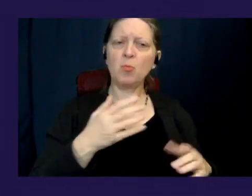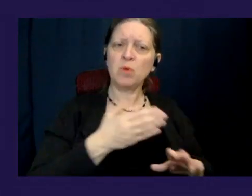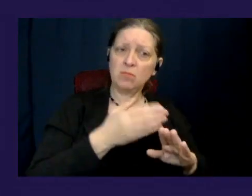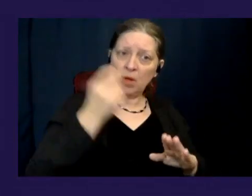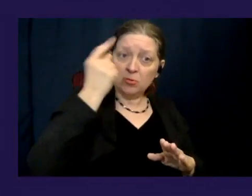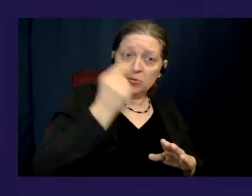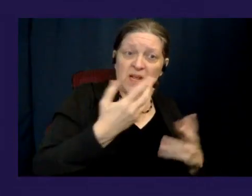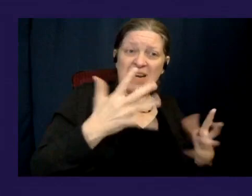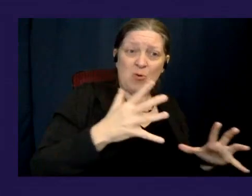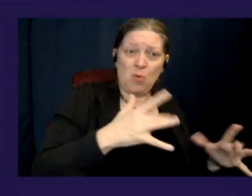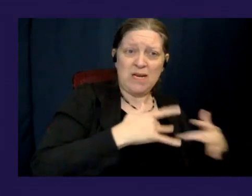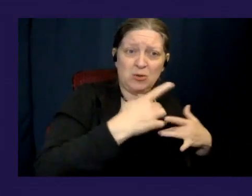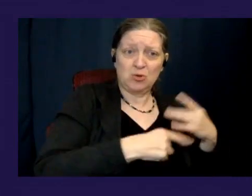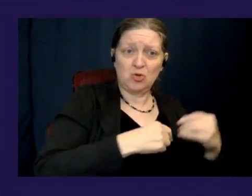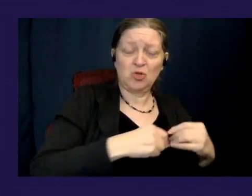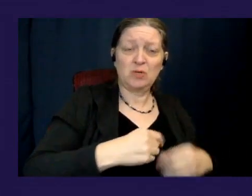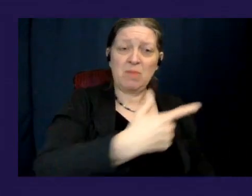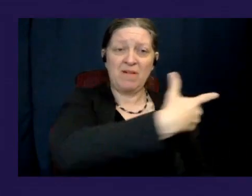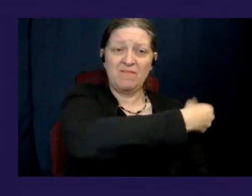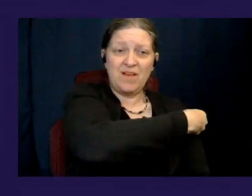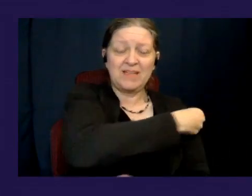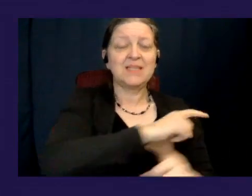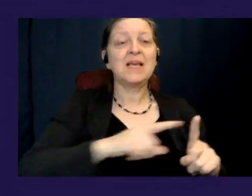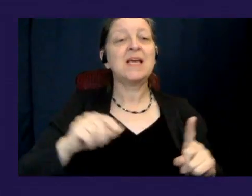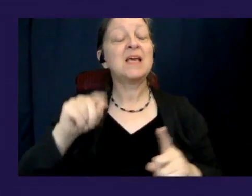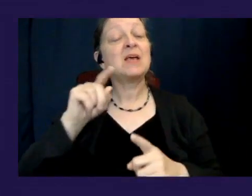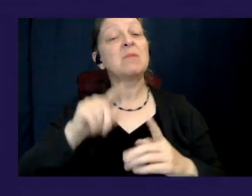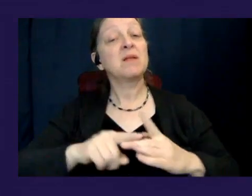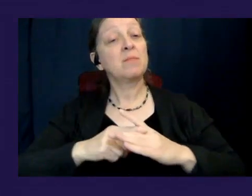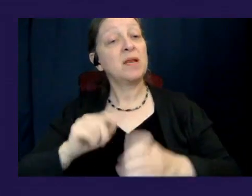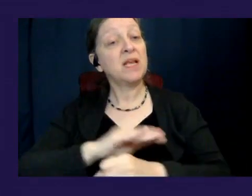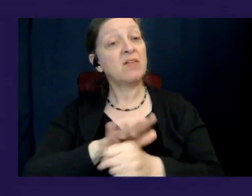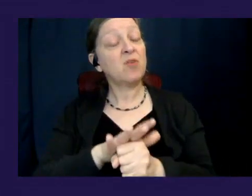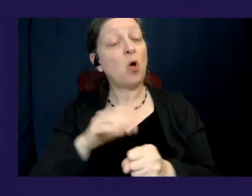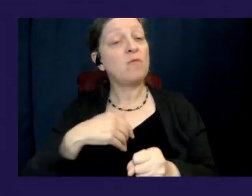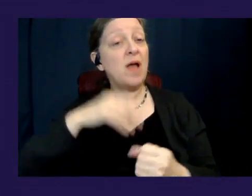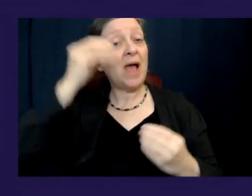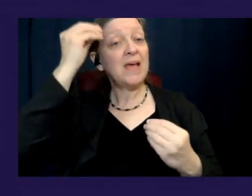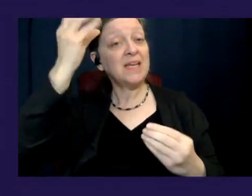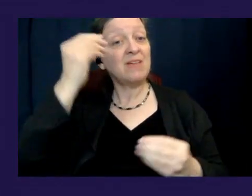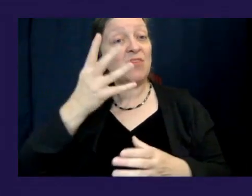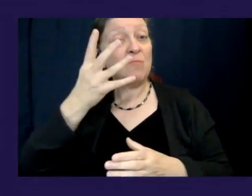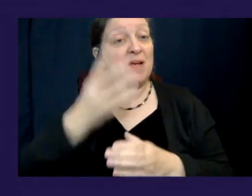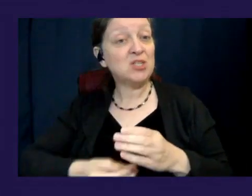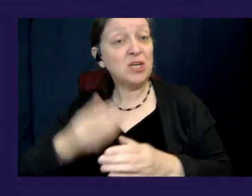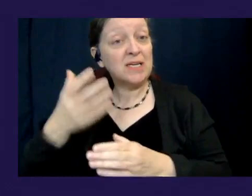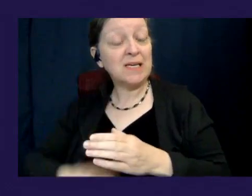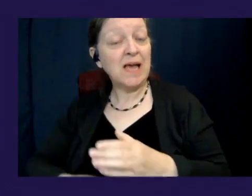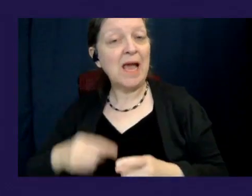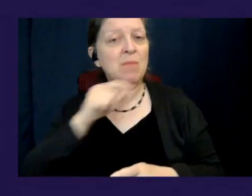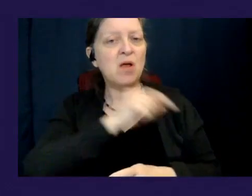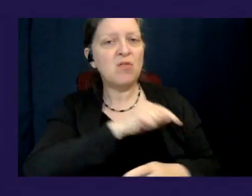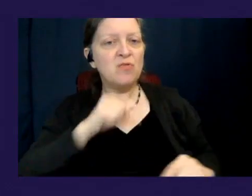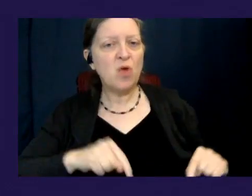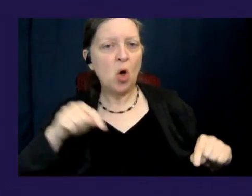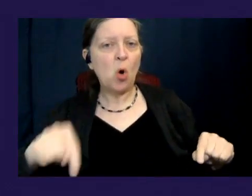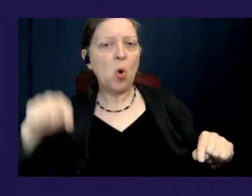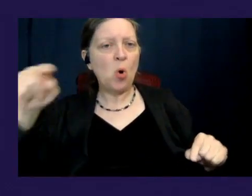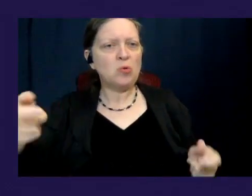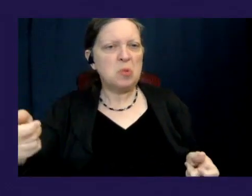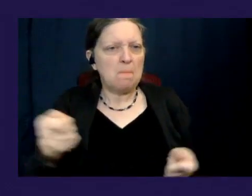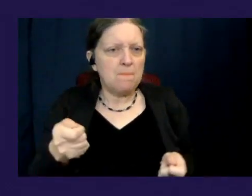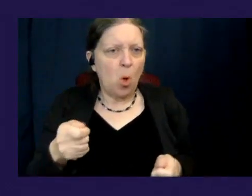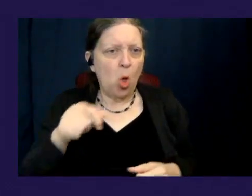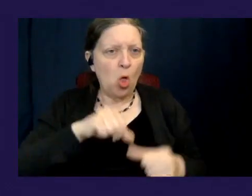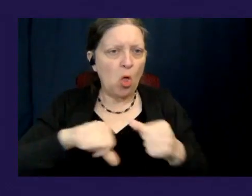was the information gap at the beginning of COVID, they began to pull each other together. So proximity of circles means closeness